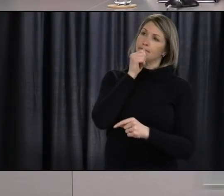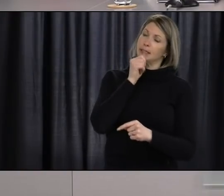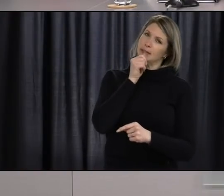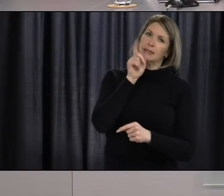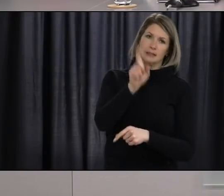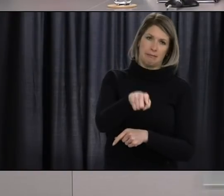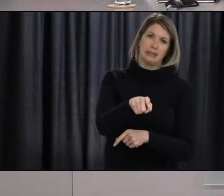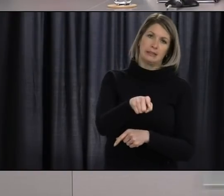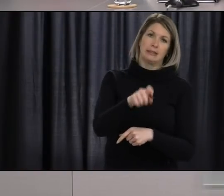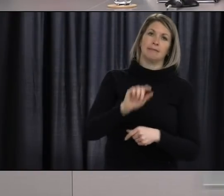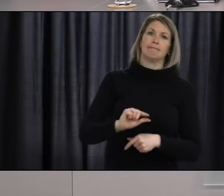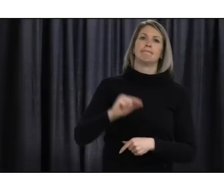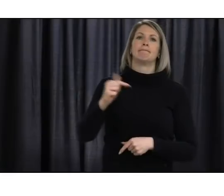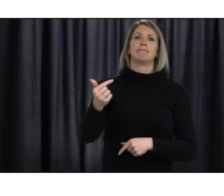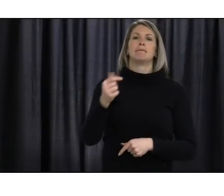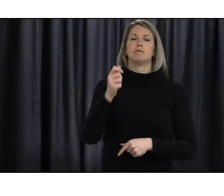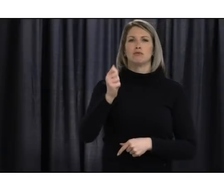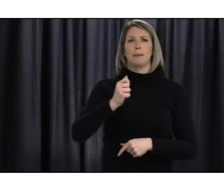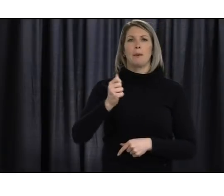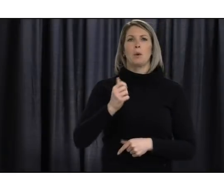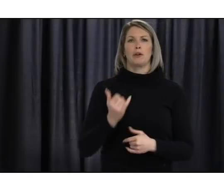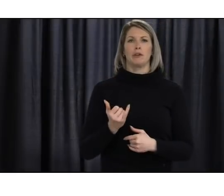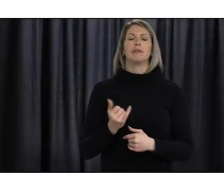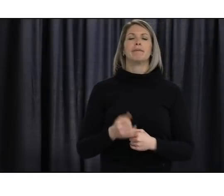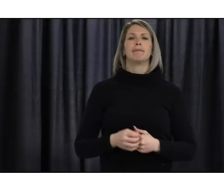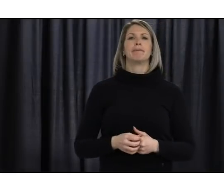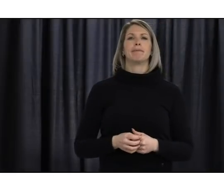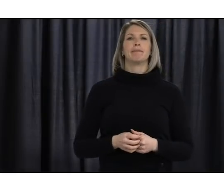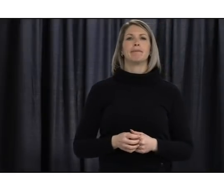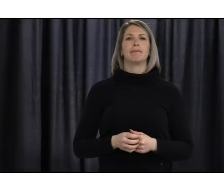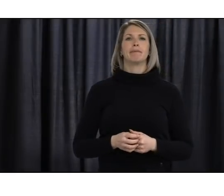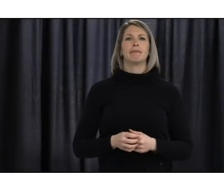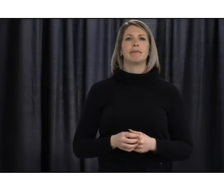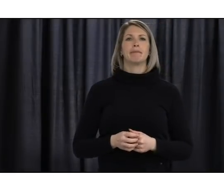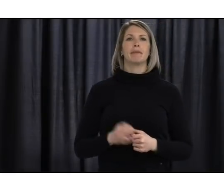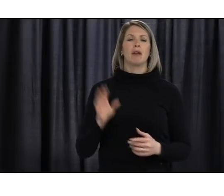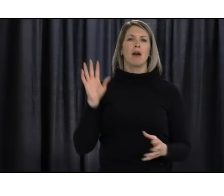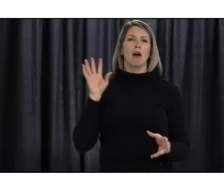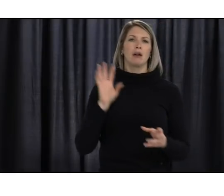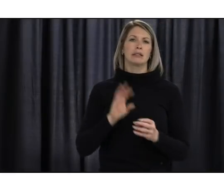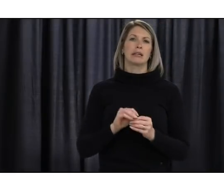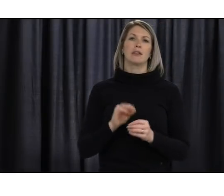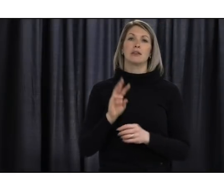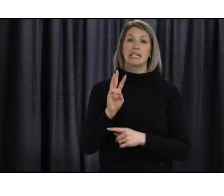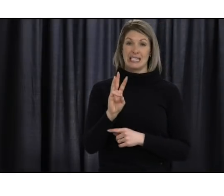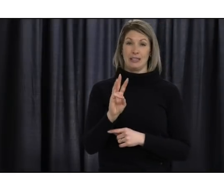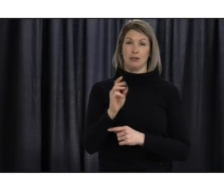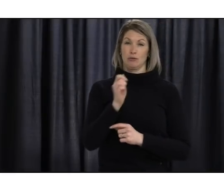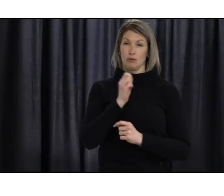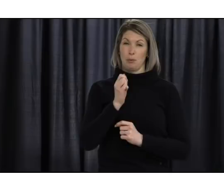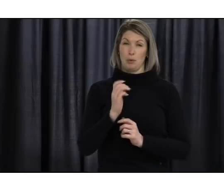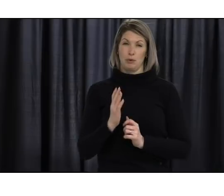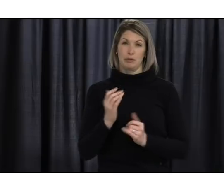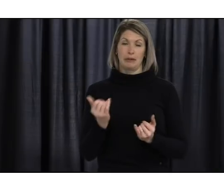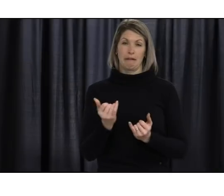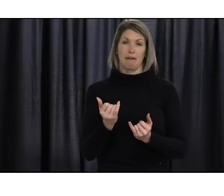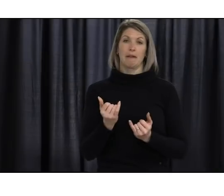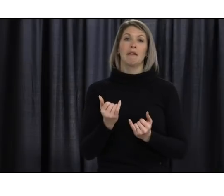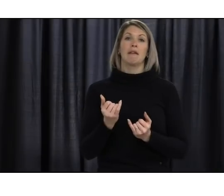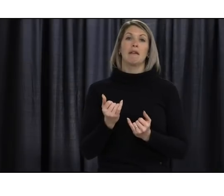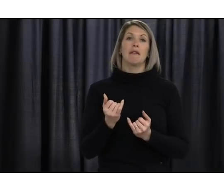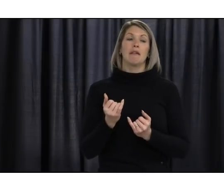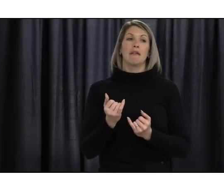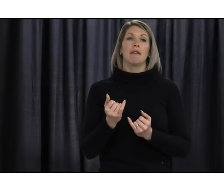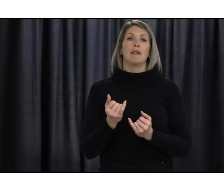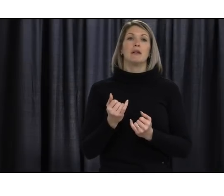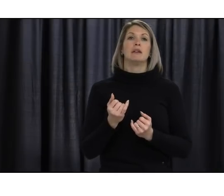afternoon. Thank you, Premier. For the benefit of our speakers, we have 6 reporters registered for today's call. In the essence of time